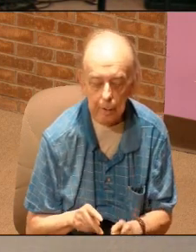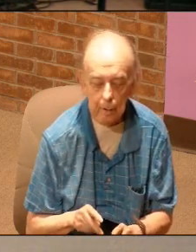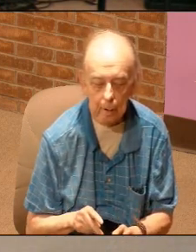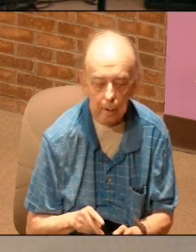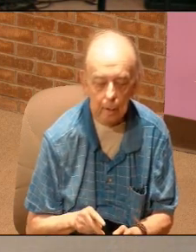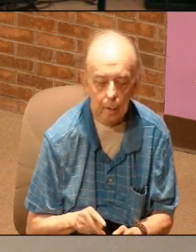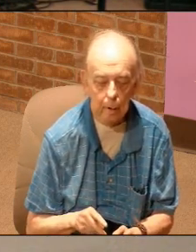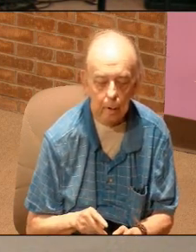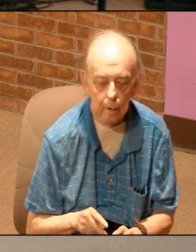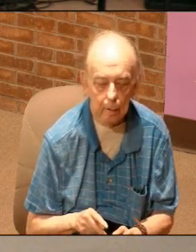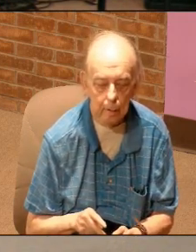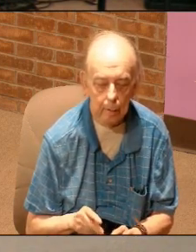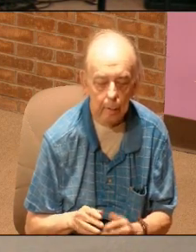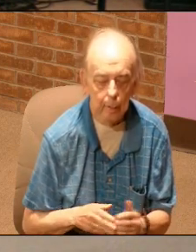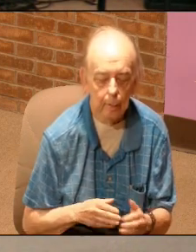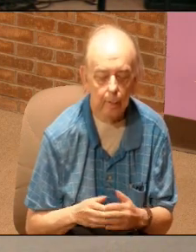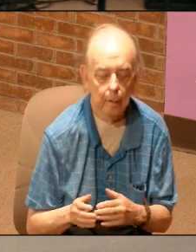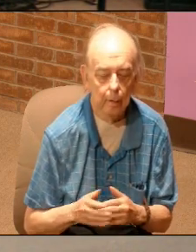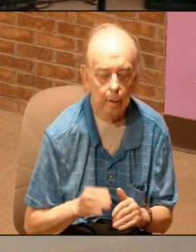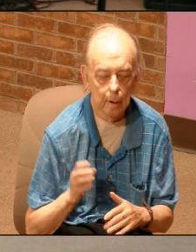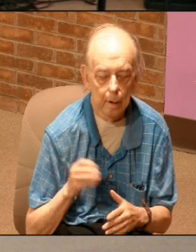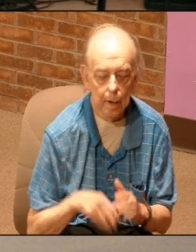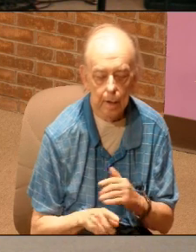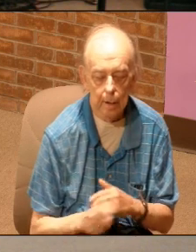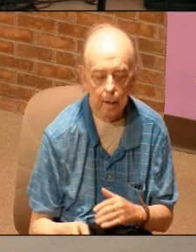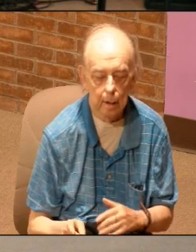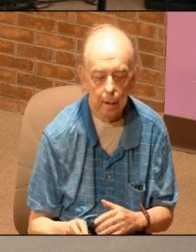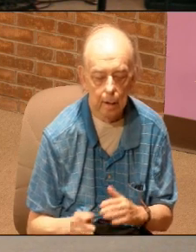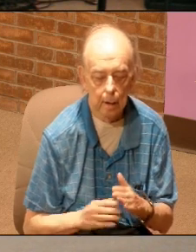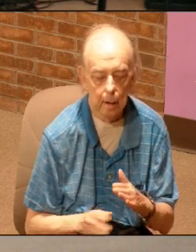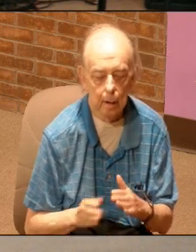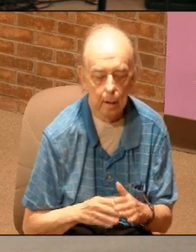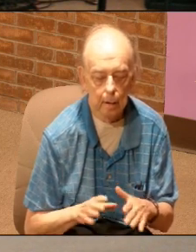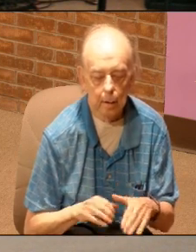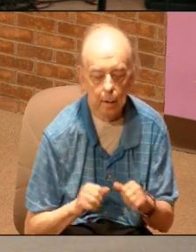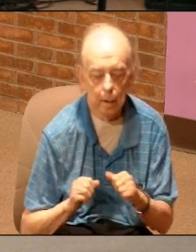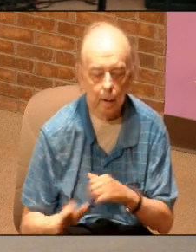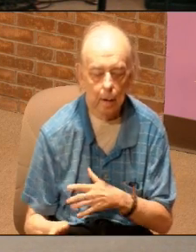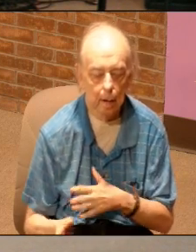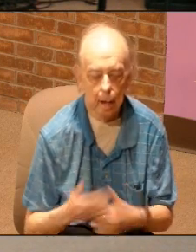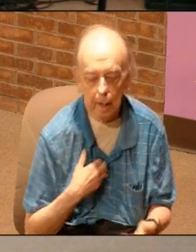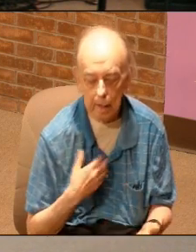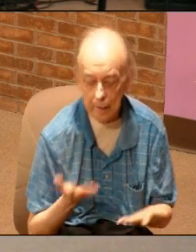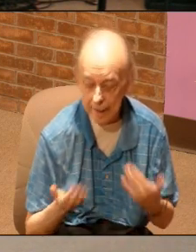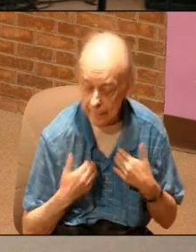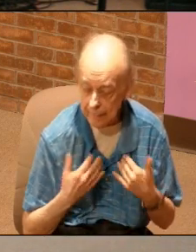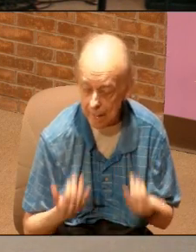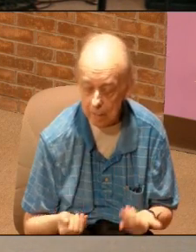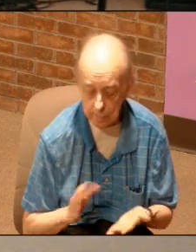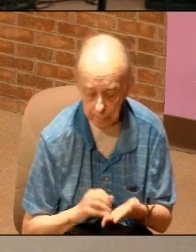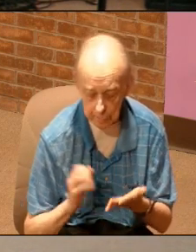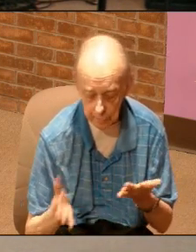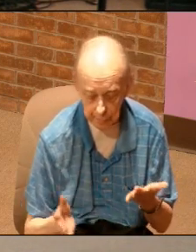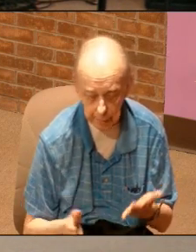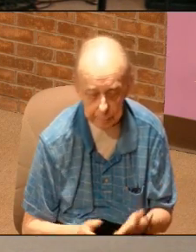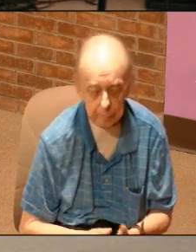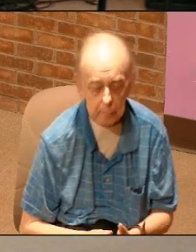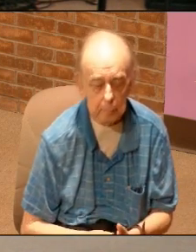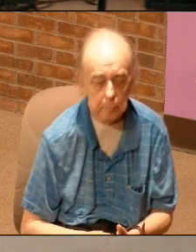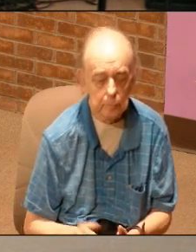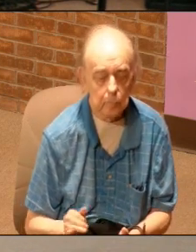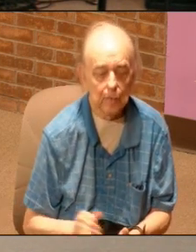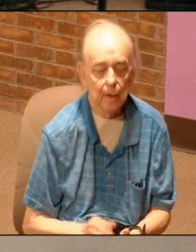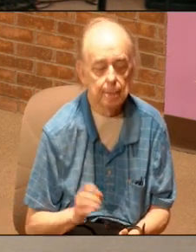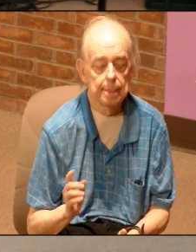And they've been building all these people in there to basically take away everything that we have. This